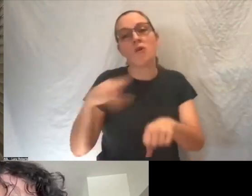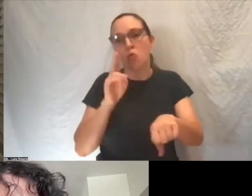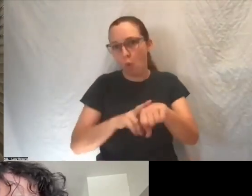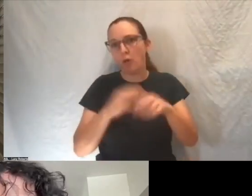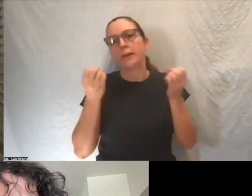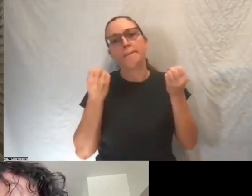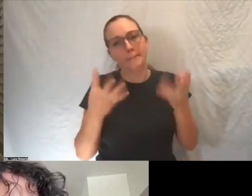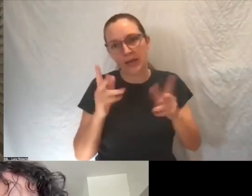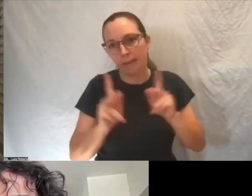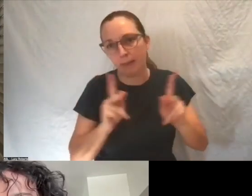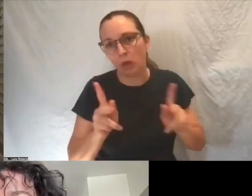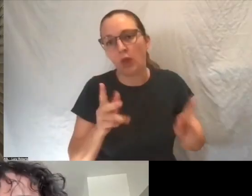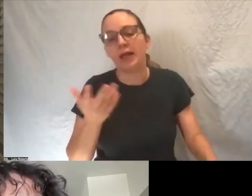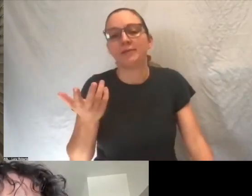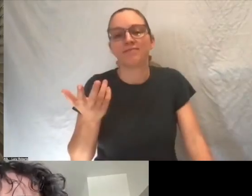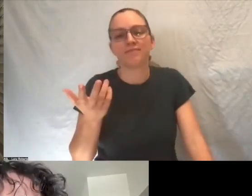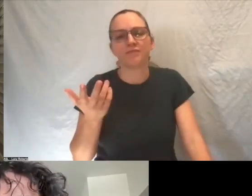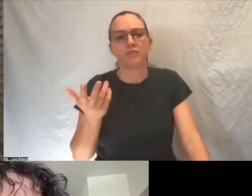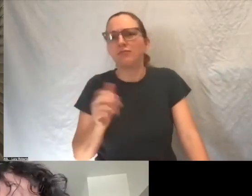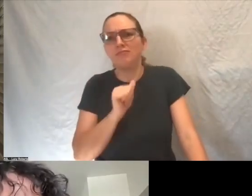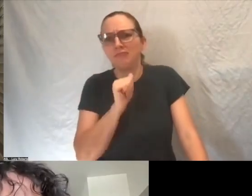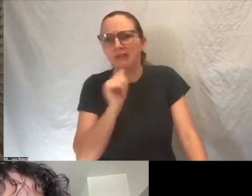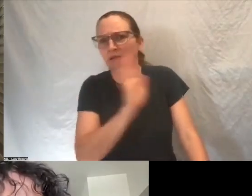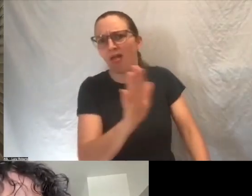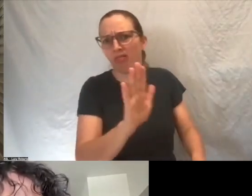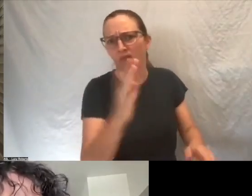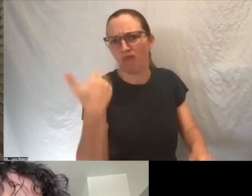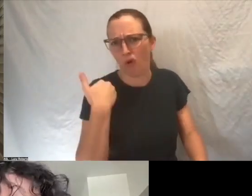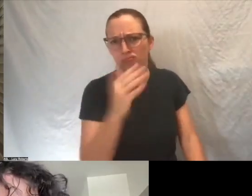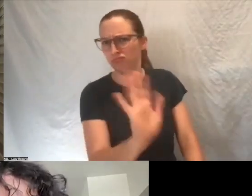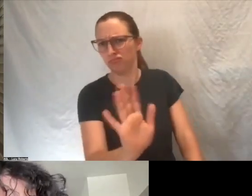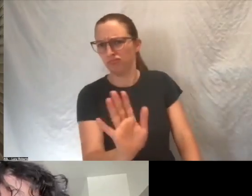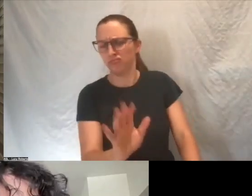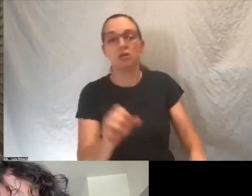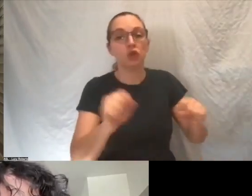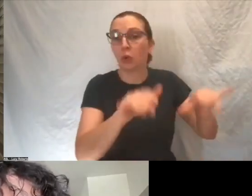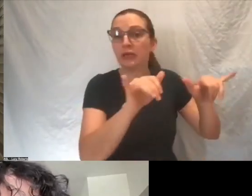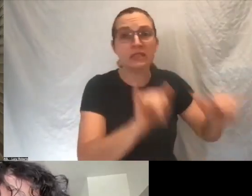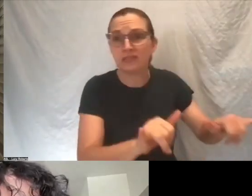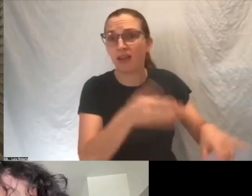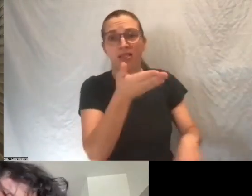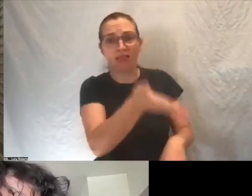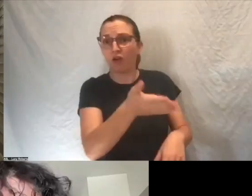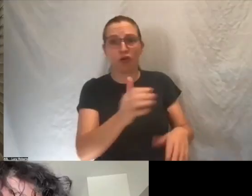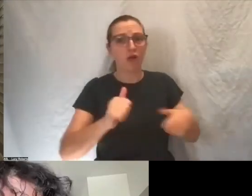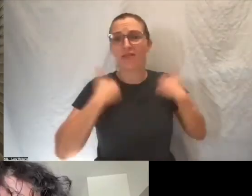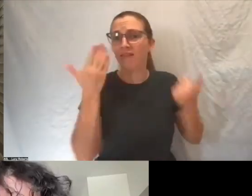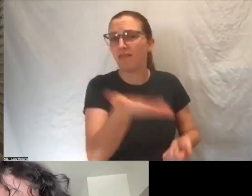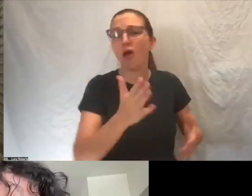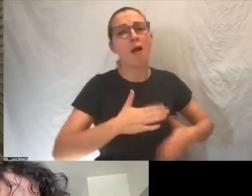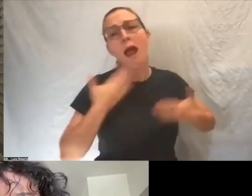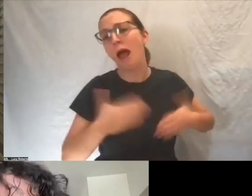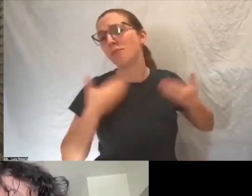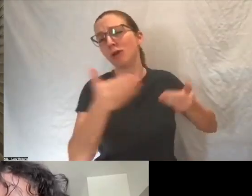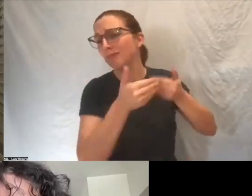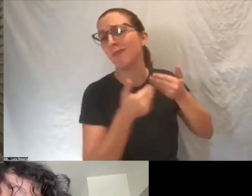of people, and no fault of theirs, of course, like you can stay where you are and live a perfectly happy life.